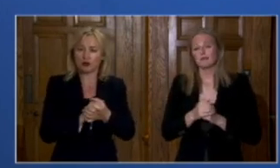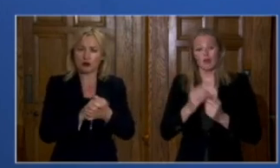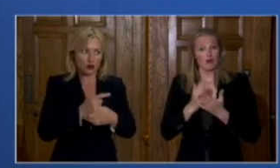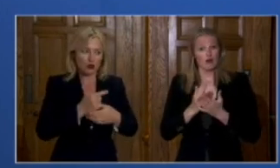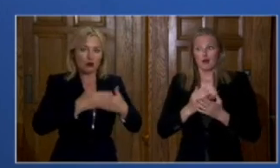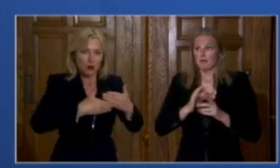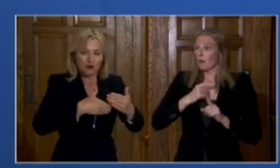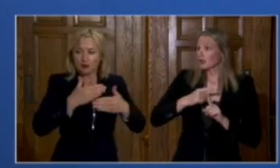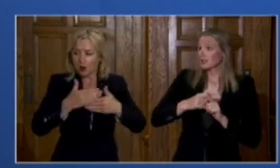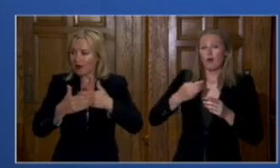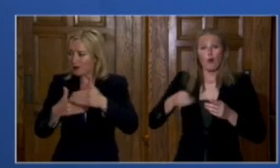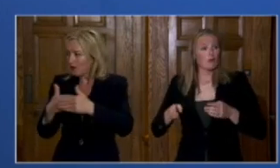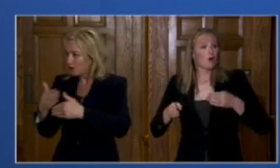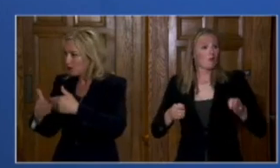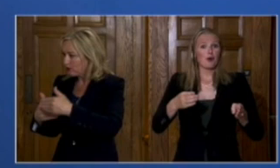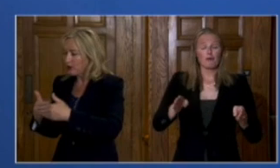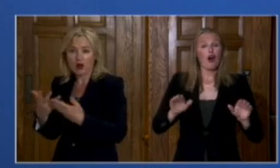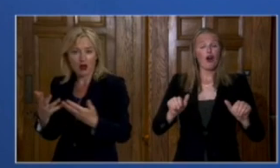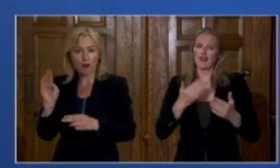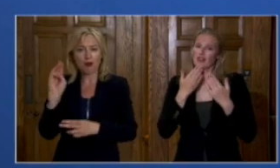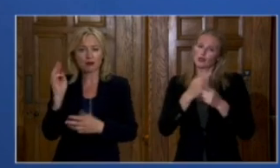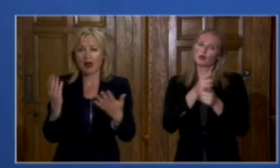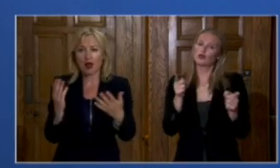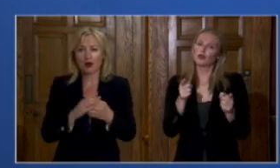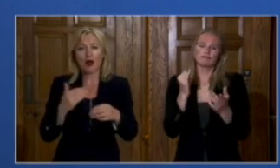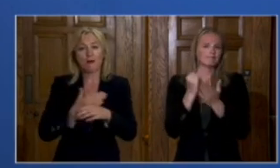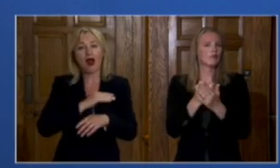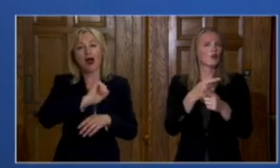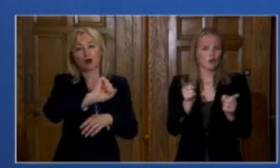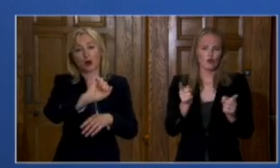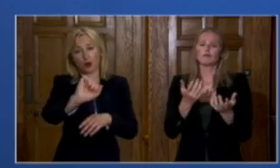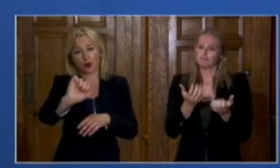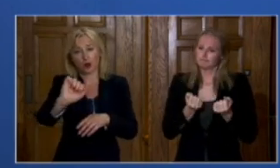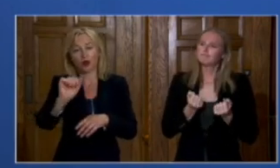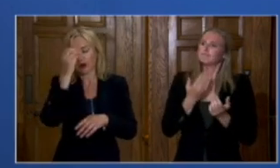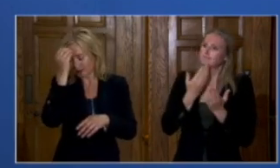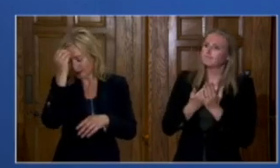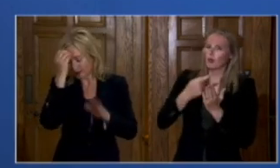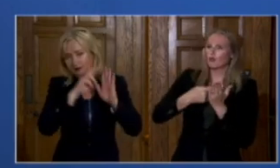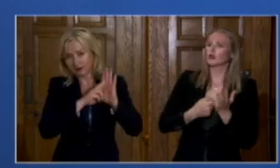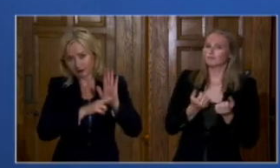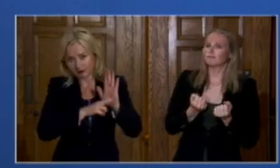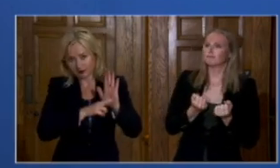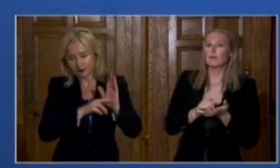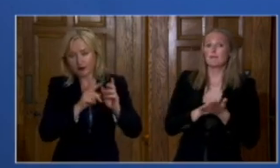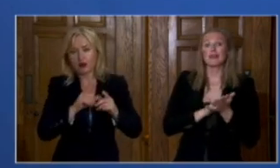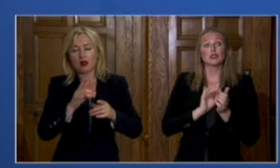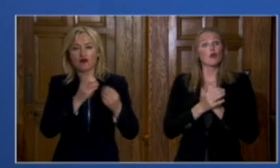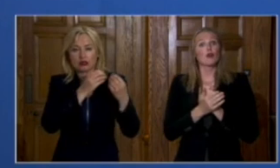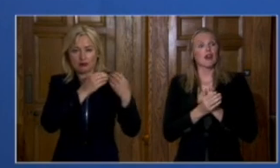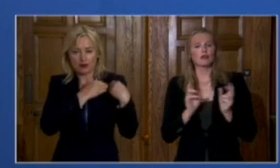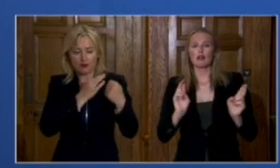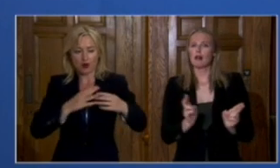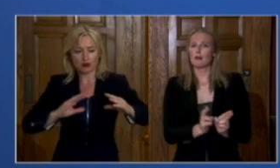all of you implementing the public health advice and taking responsibility to stop the spread of this insidious disease. We